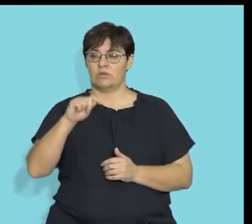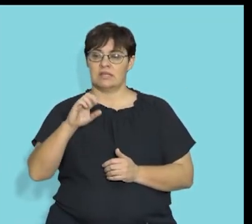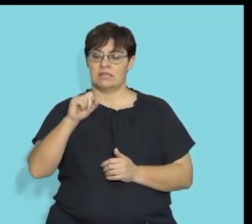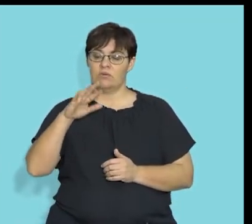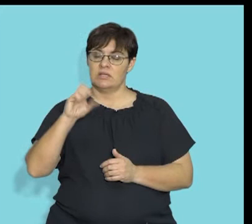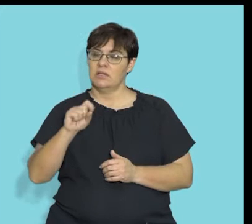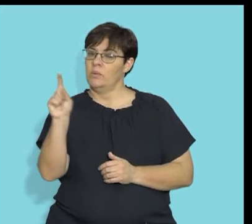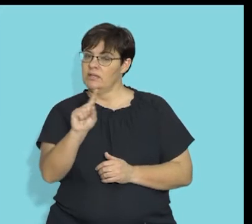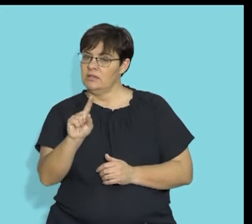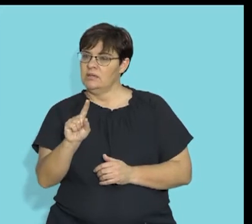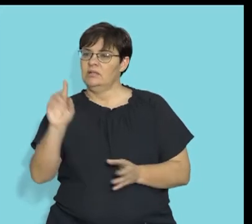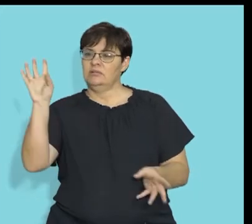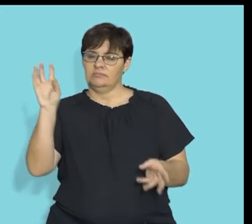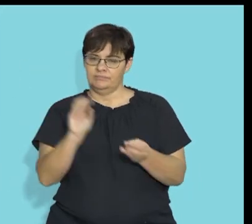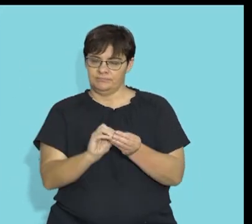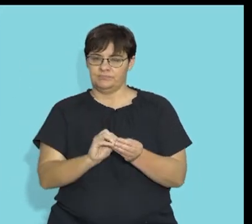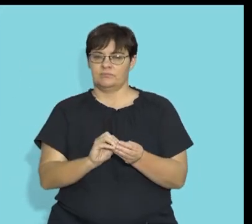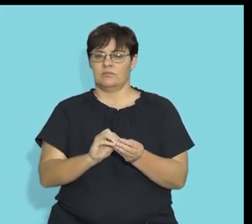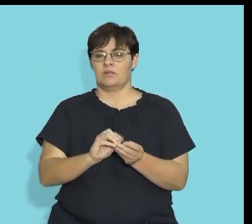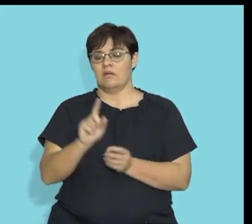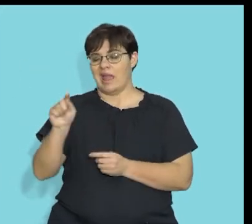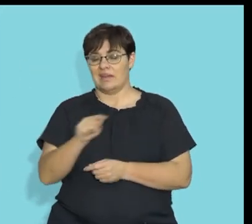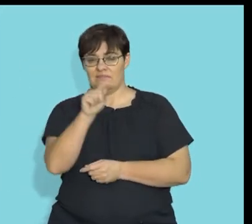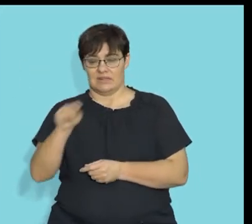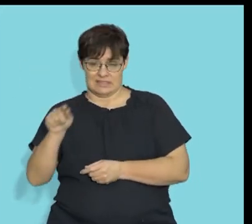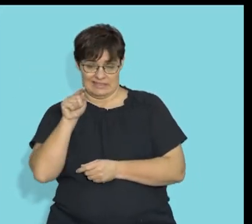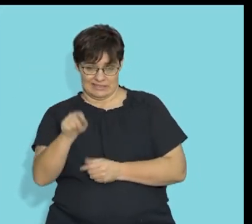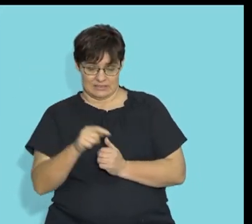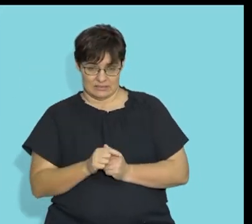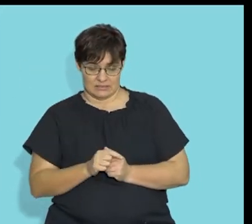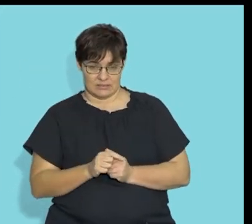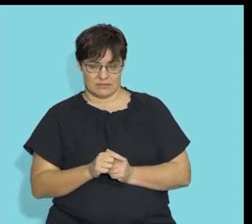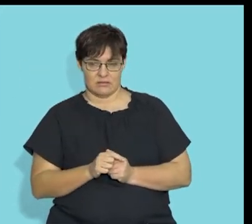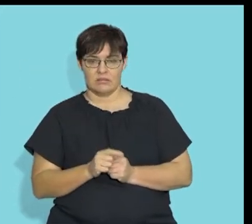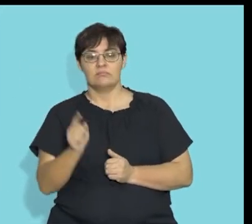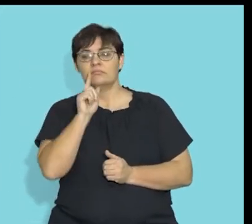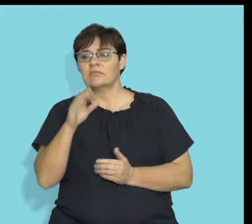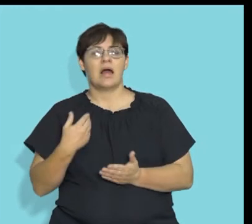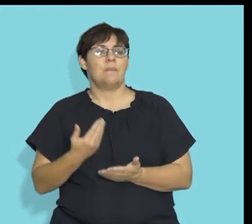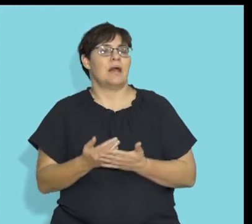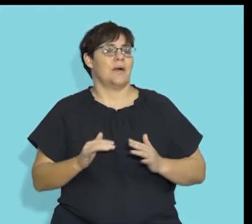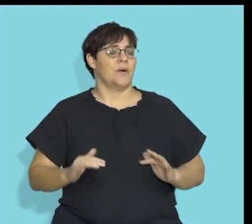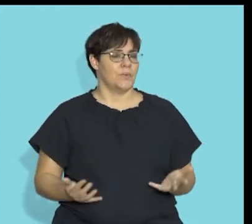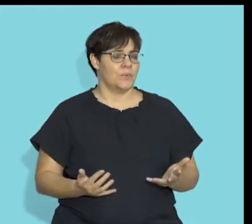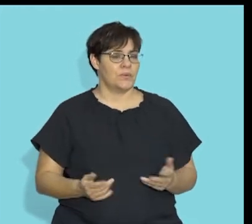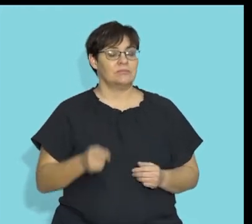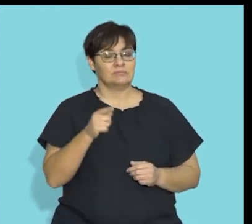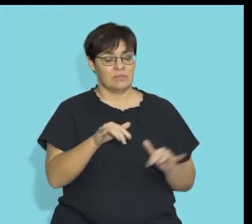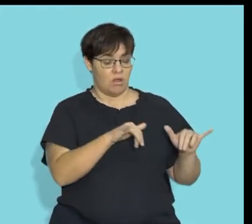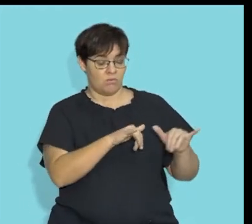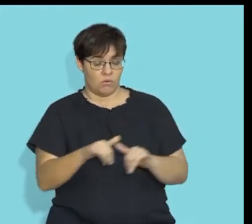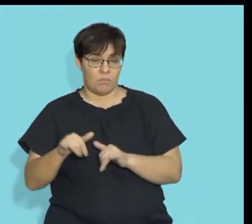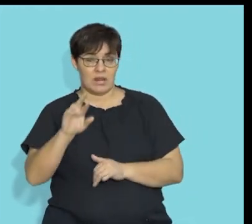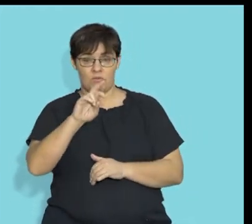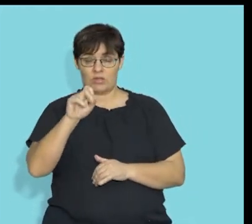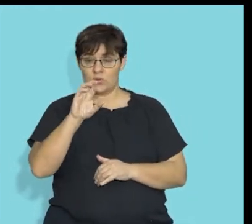geometric series is the sum to infinity. The sum to infinity applies when my